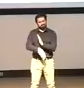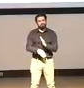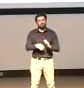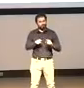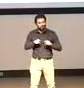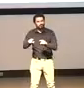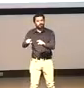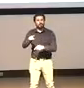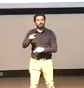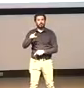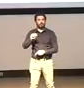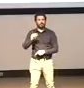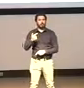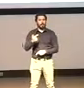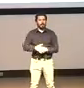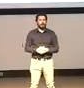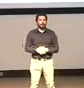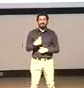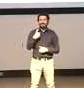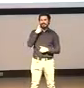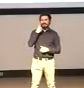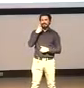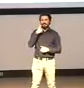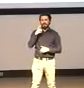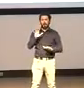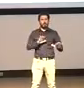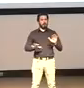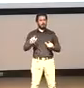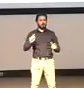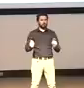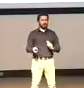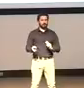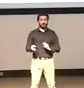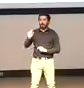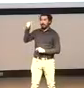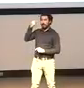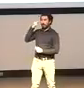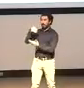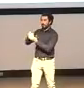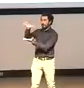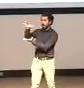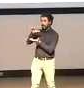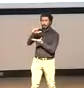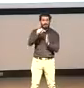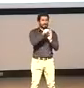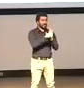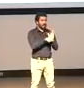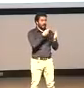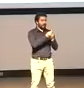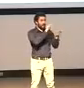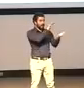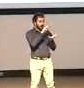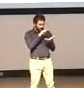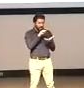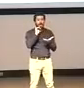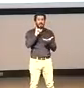we know that our projections have changed. We've received government and state funding that help